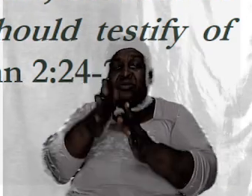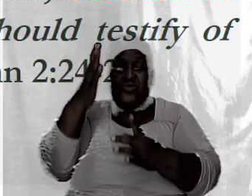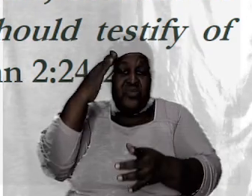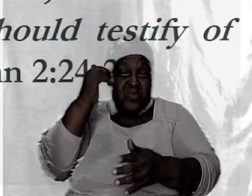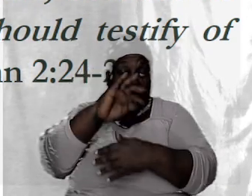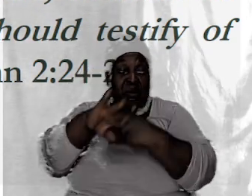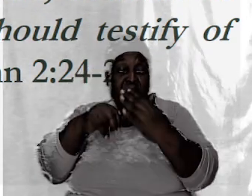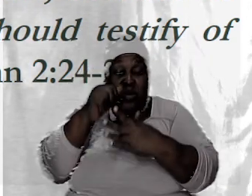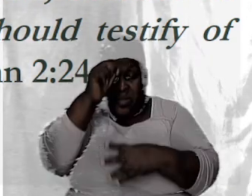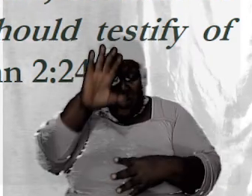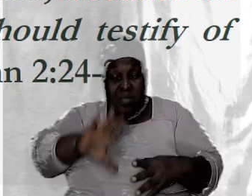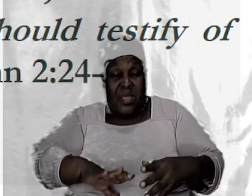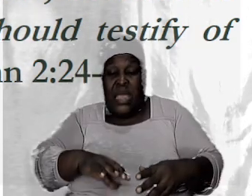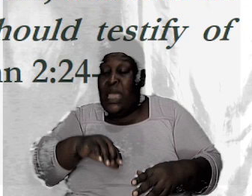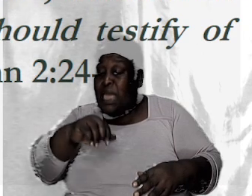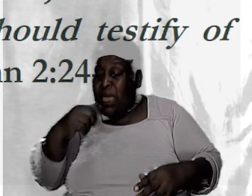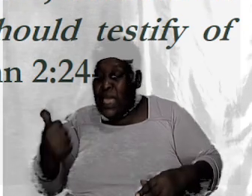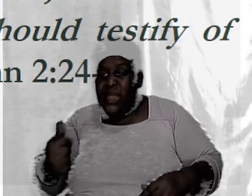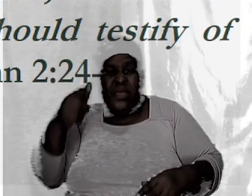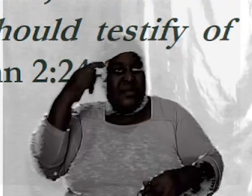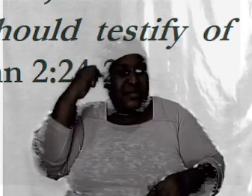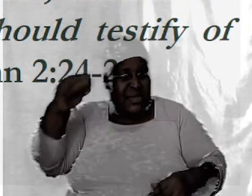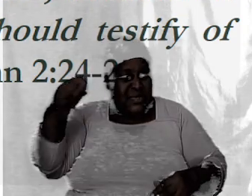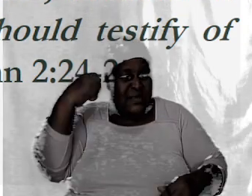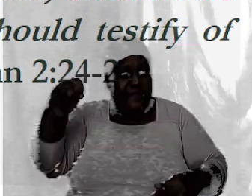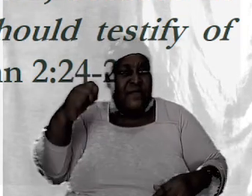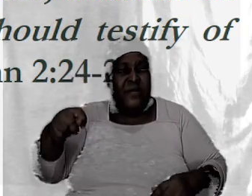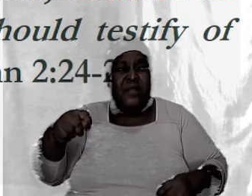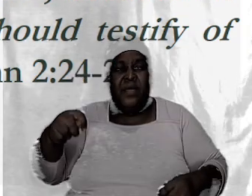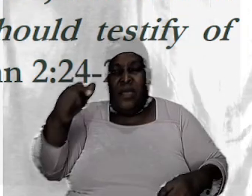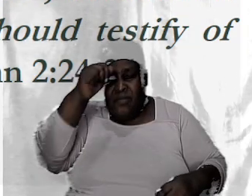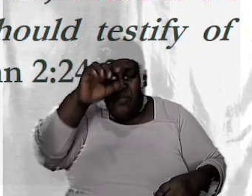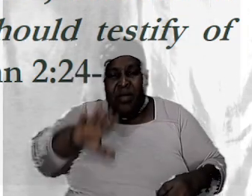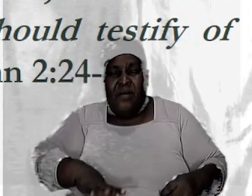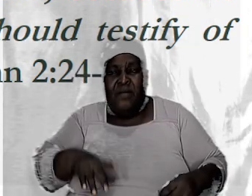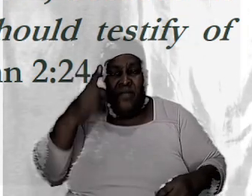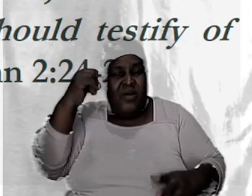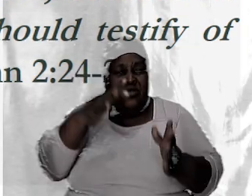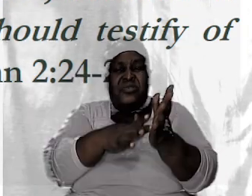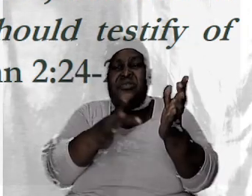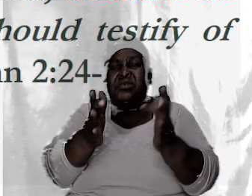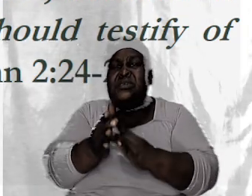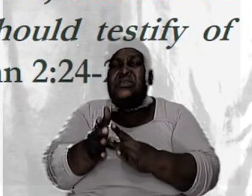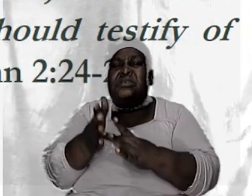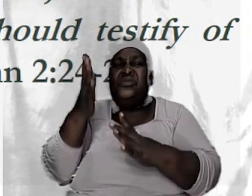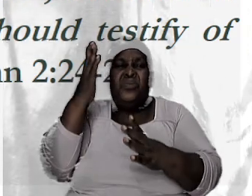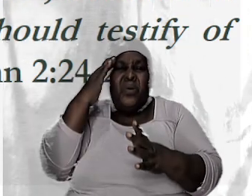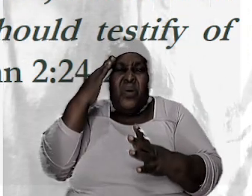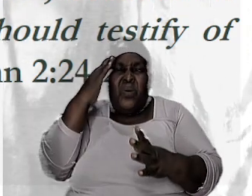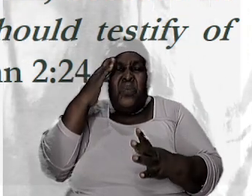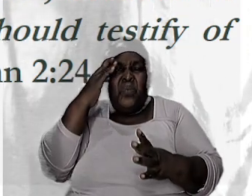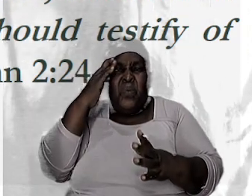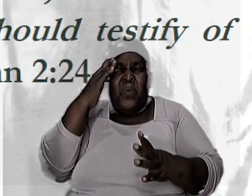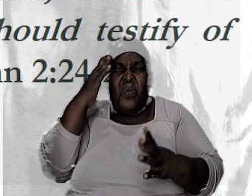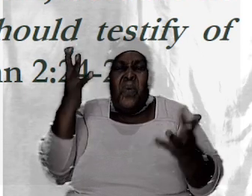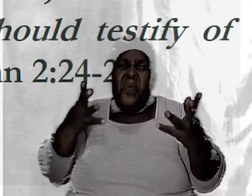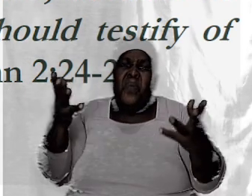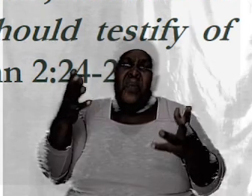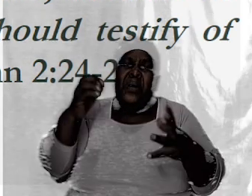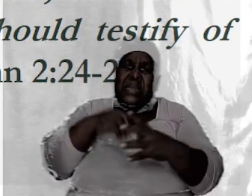and needed not that any should testify of man, for he knew what was in